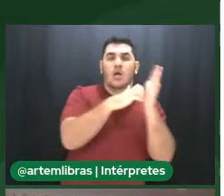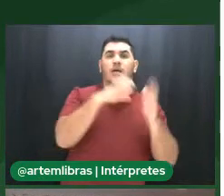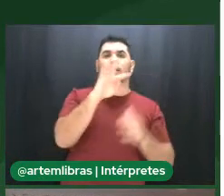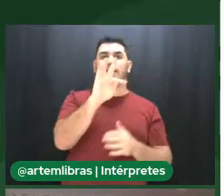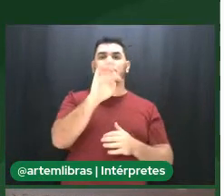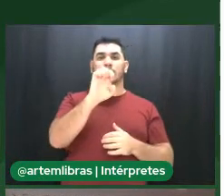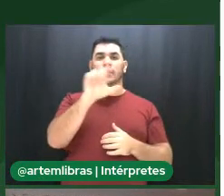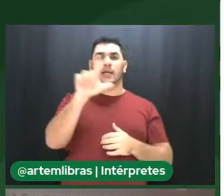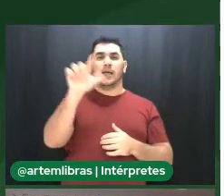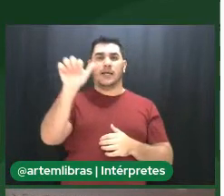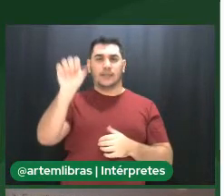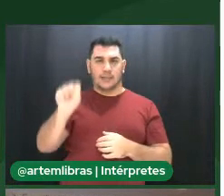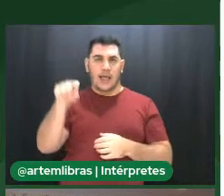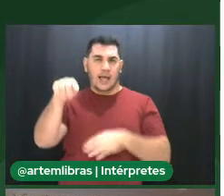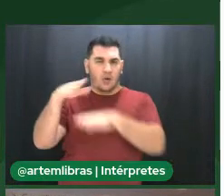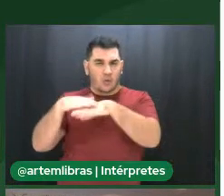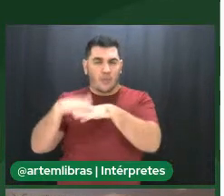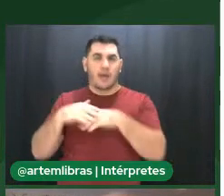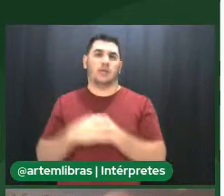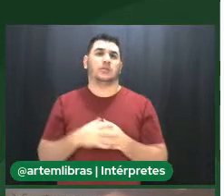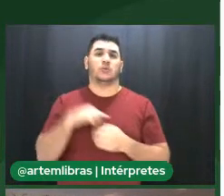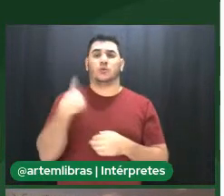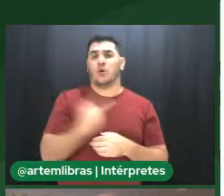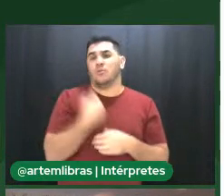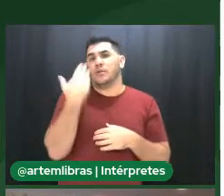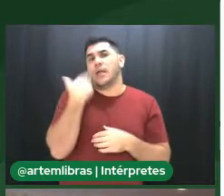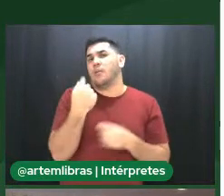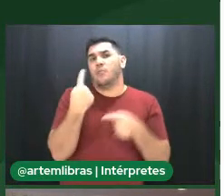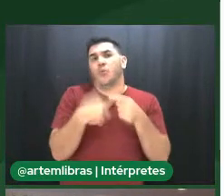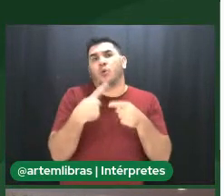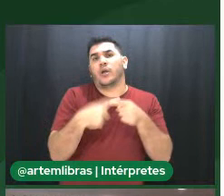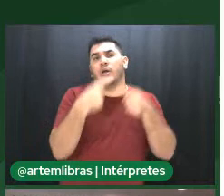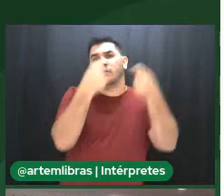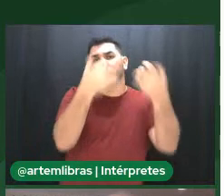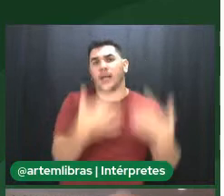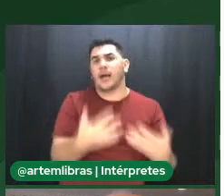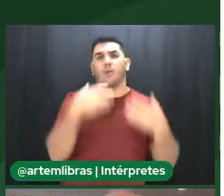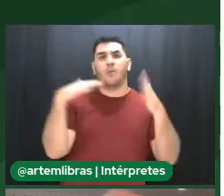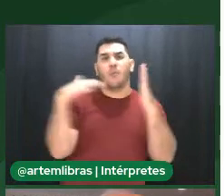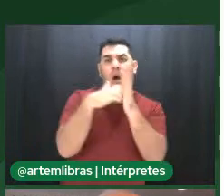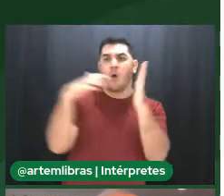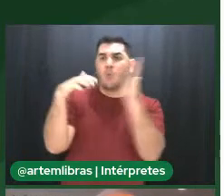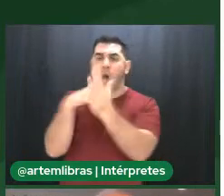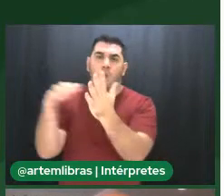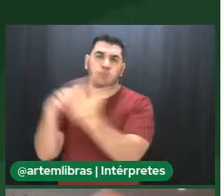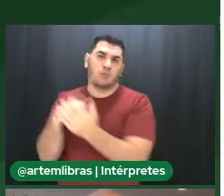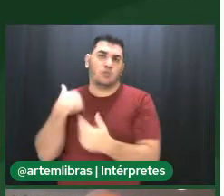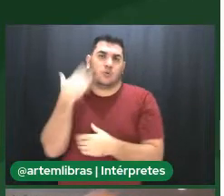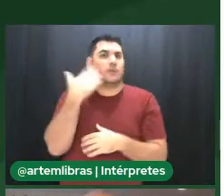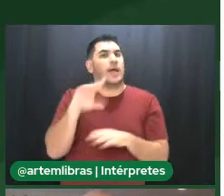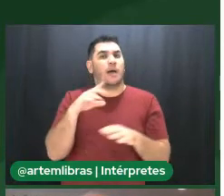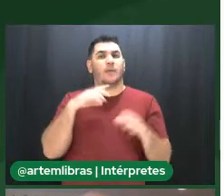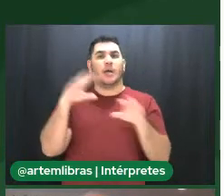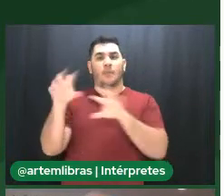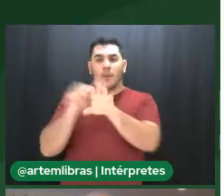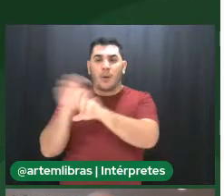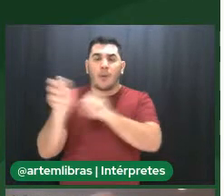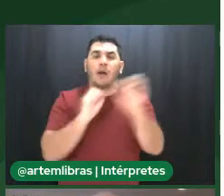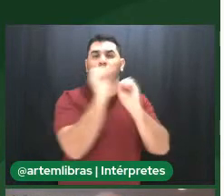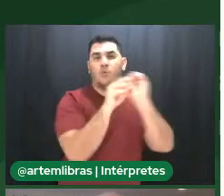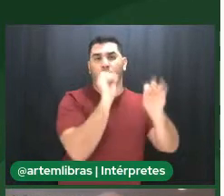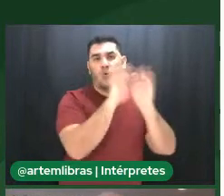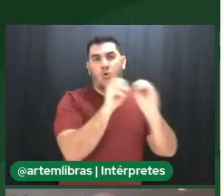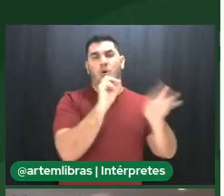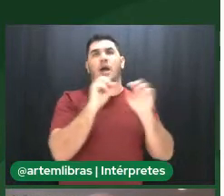know. The information was collected from newspapers around the world, and so we don't have a